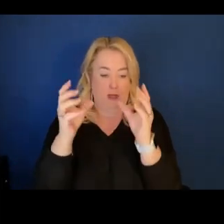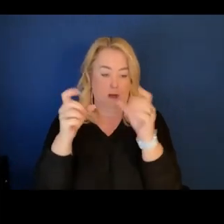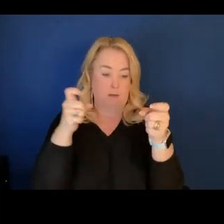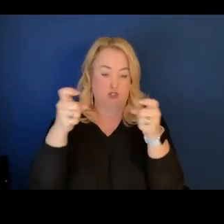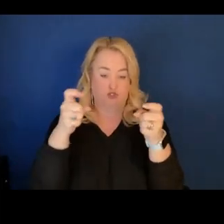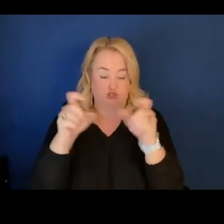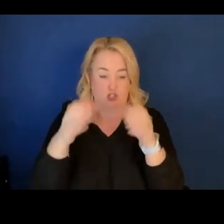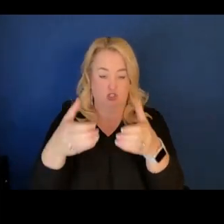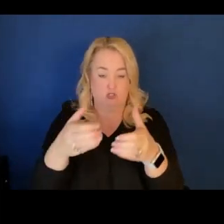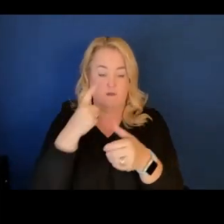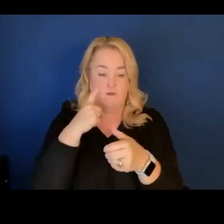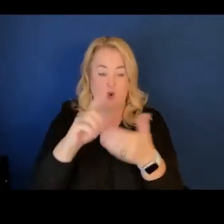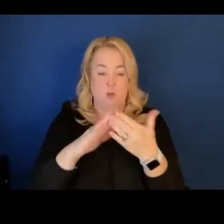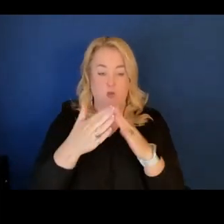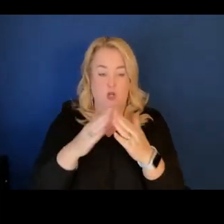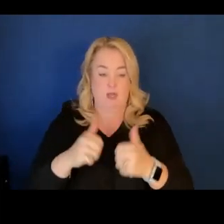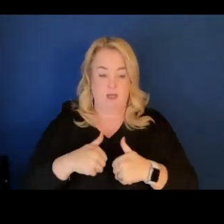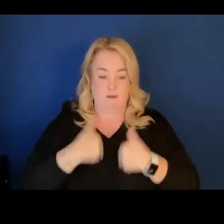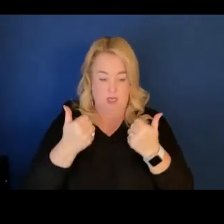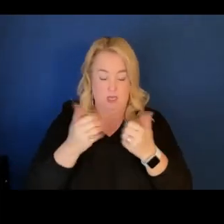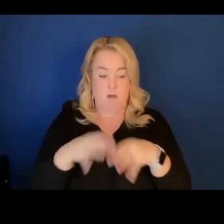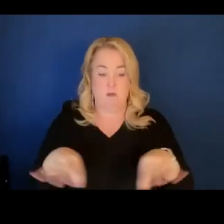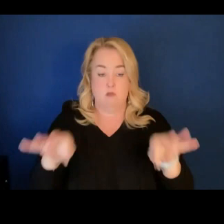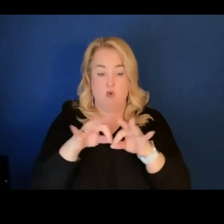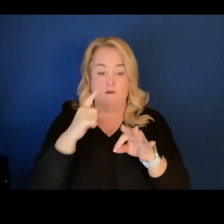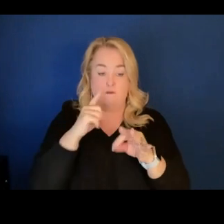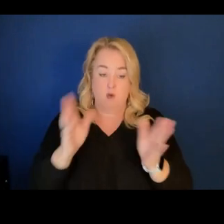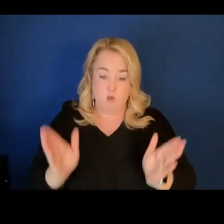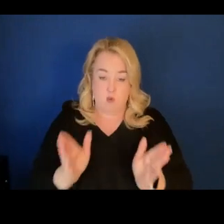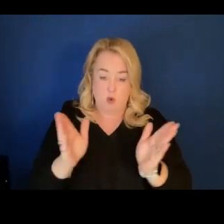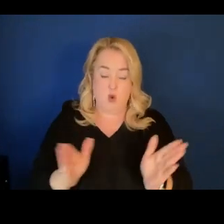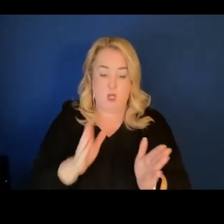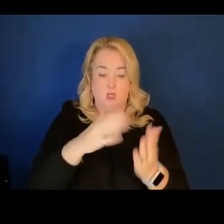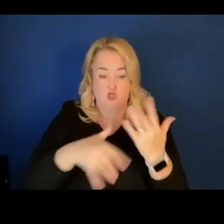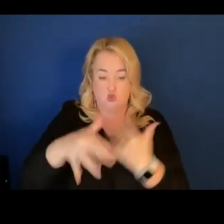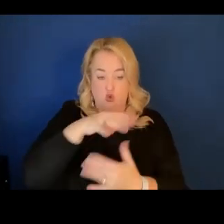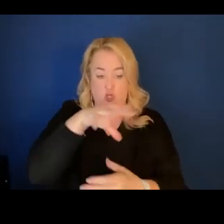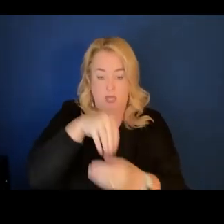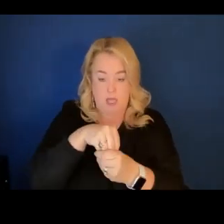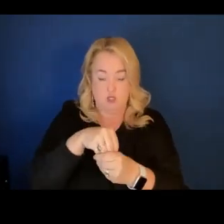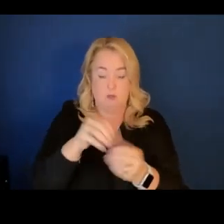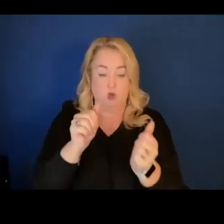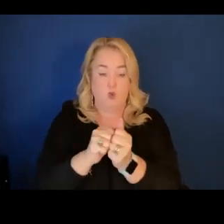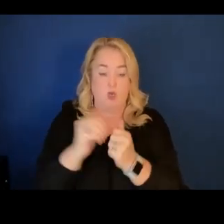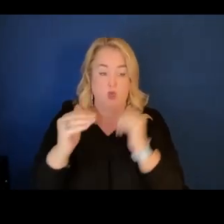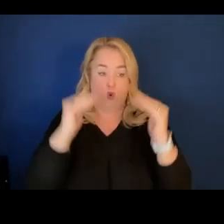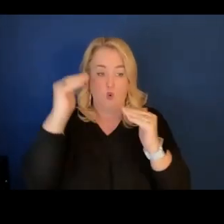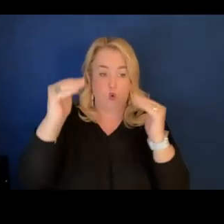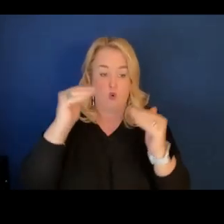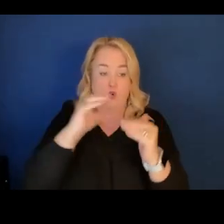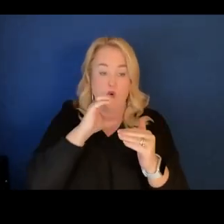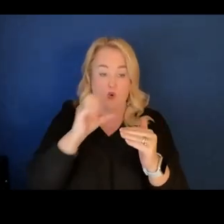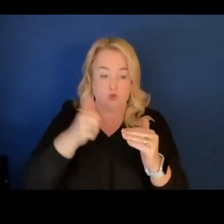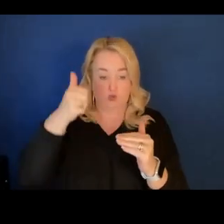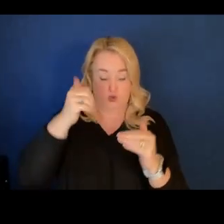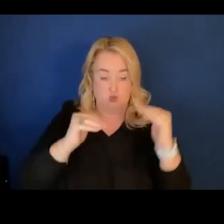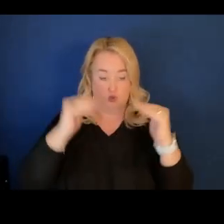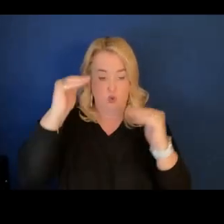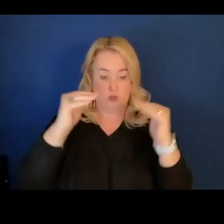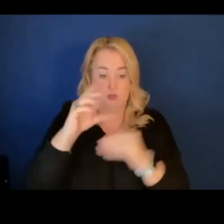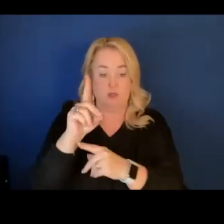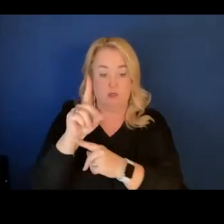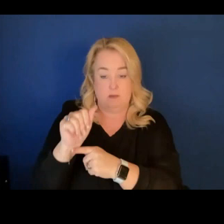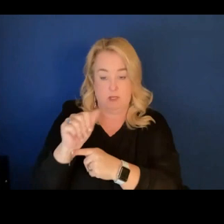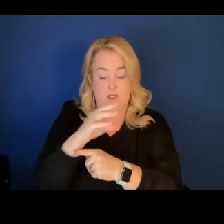Living on the critical importance of promoting social engagement of older adults, people with disabilities, and their